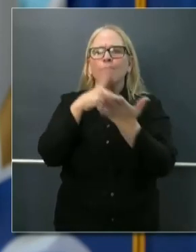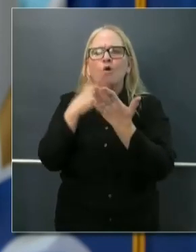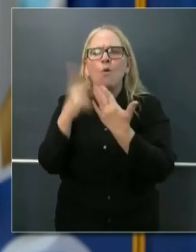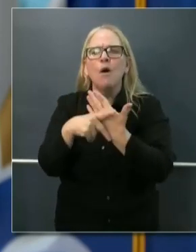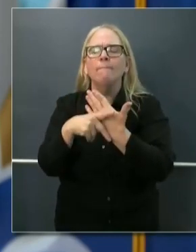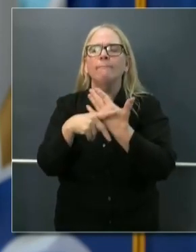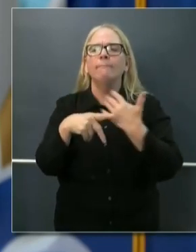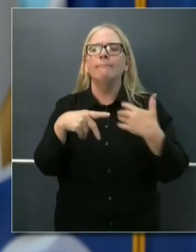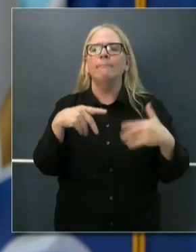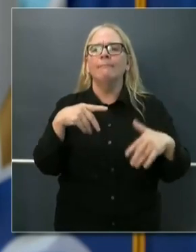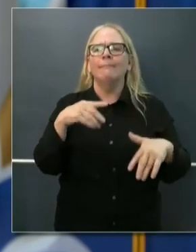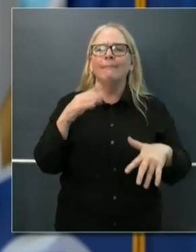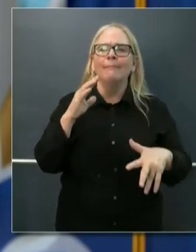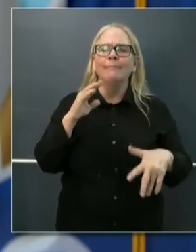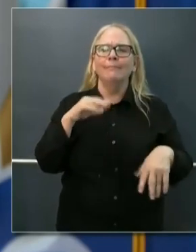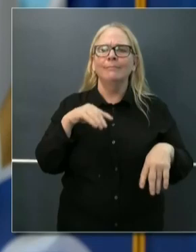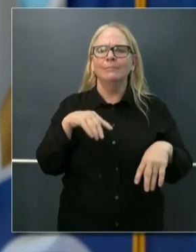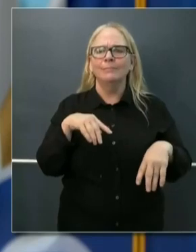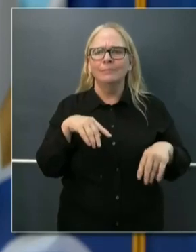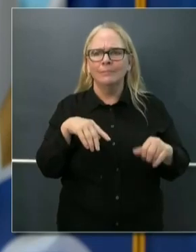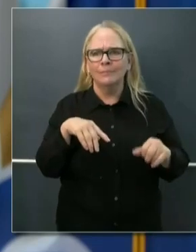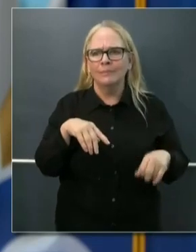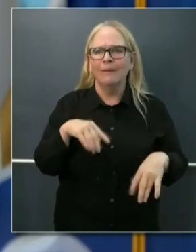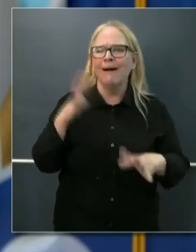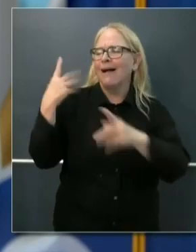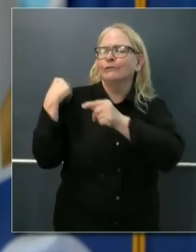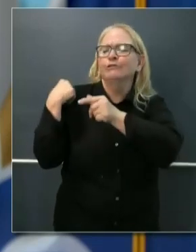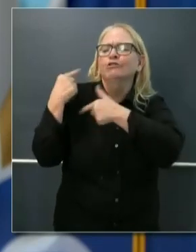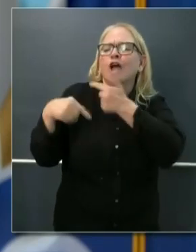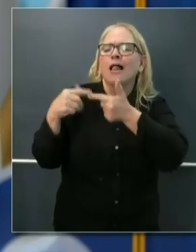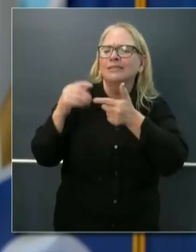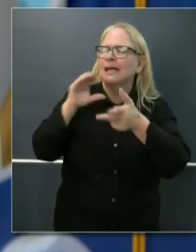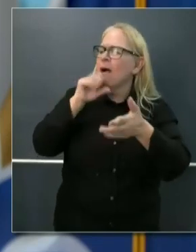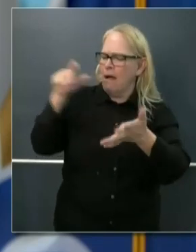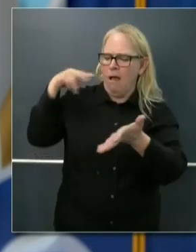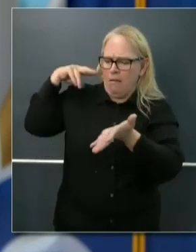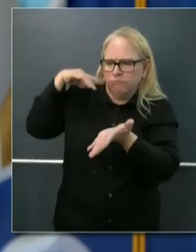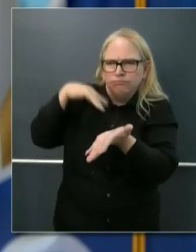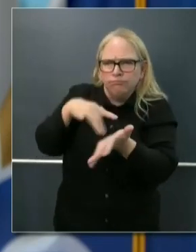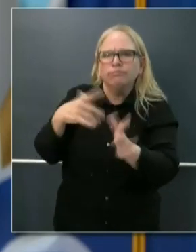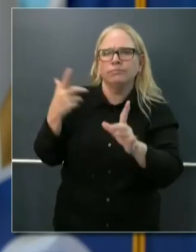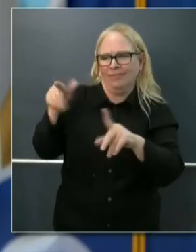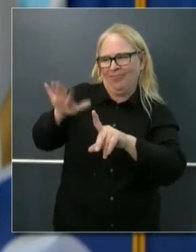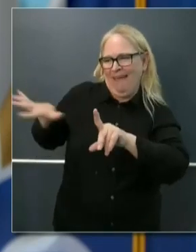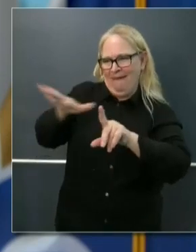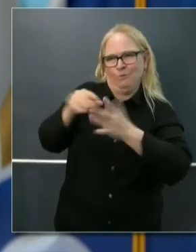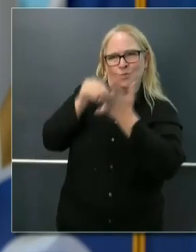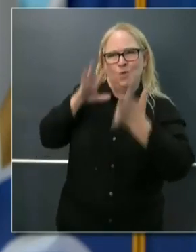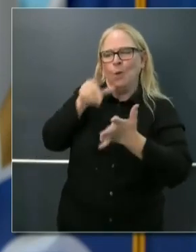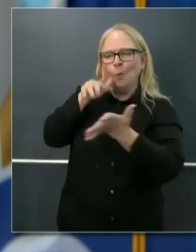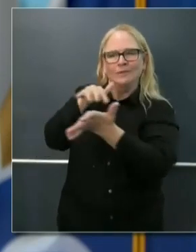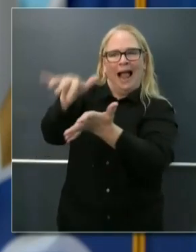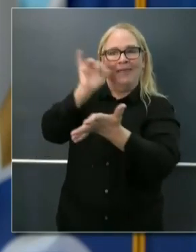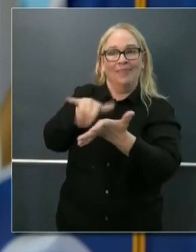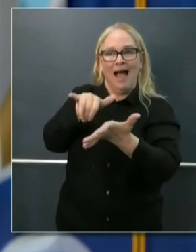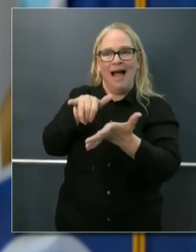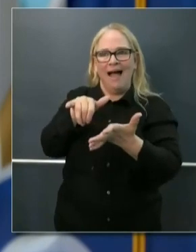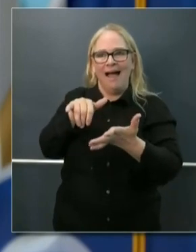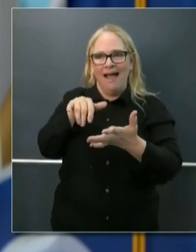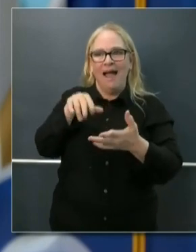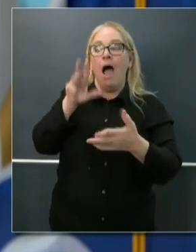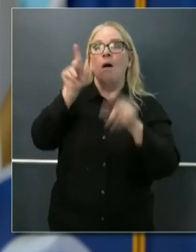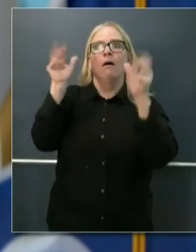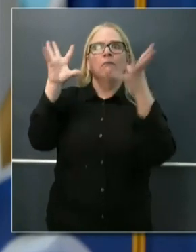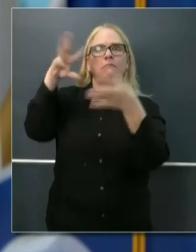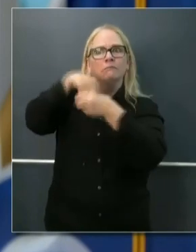others that are going to be supporting this effort, along with United Airlines. And I just want to bring up United Airlines as